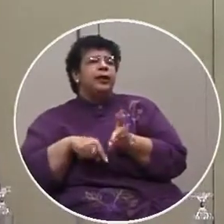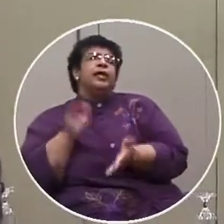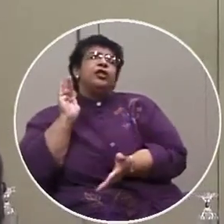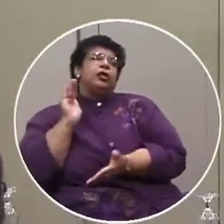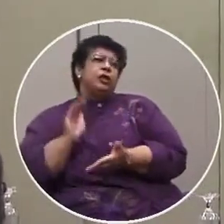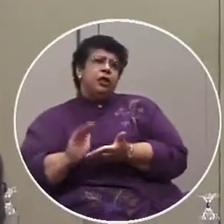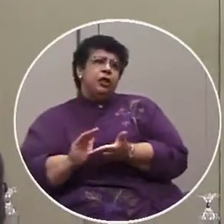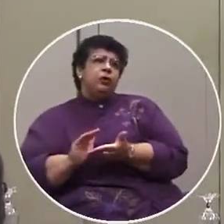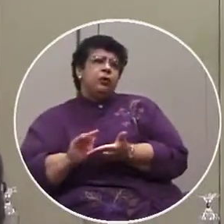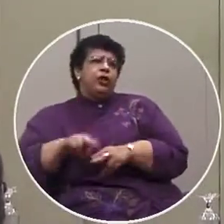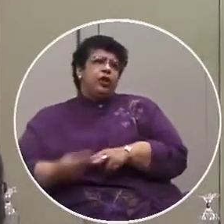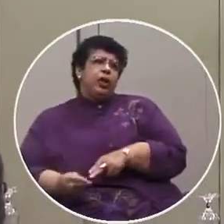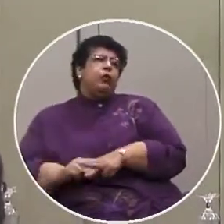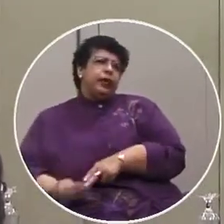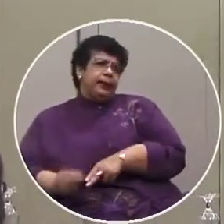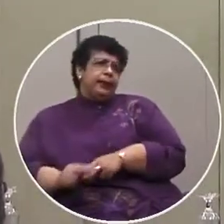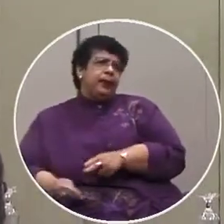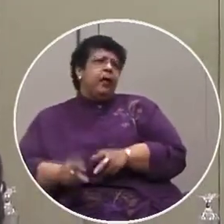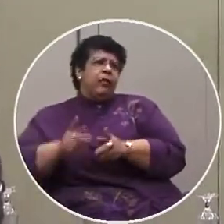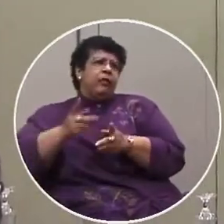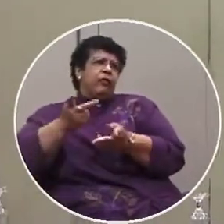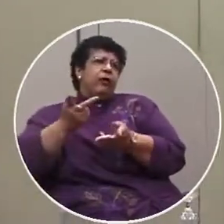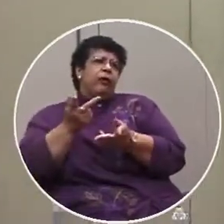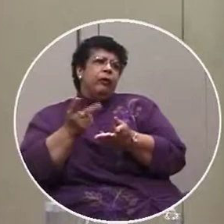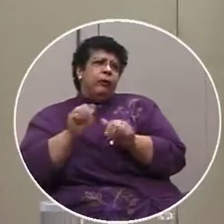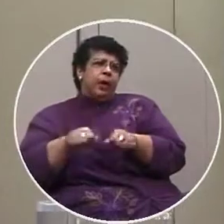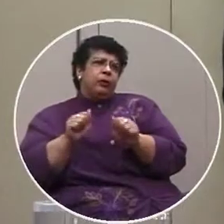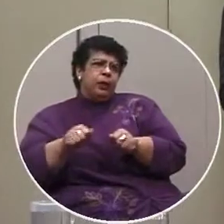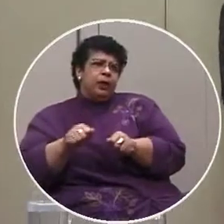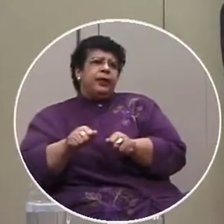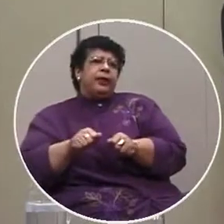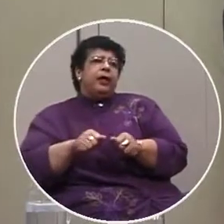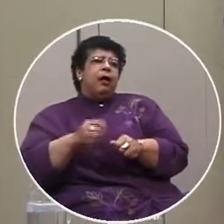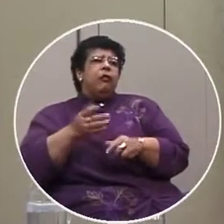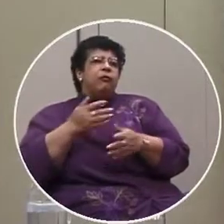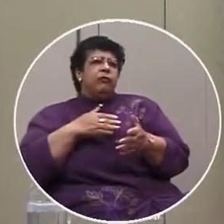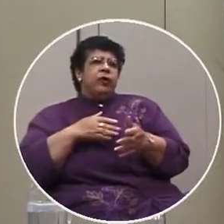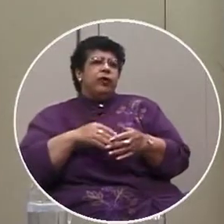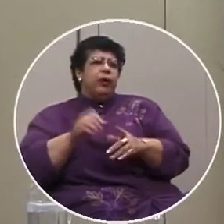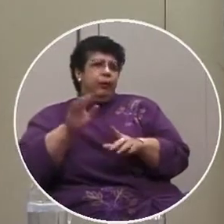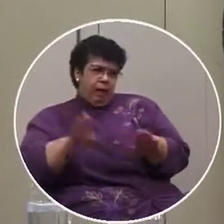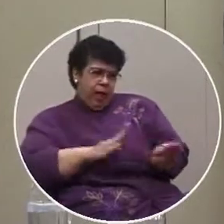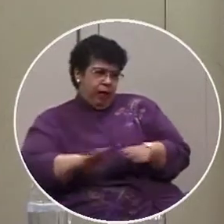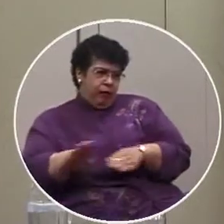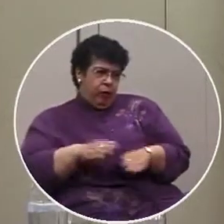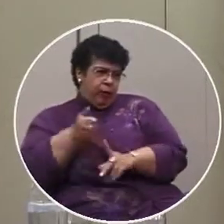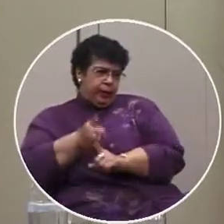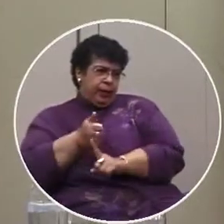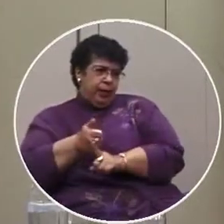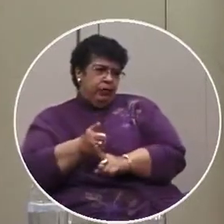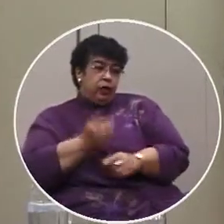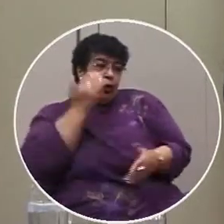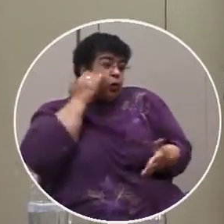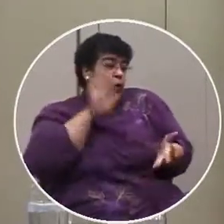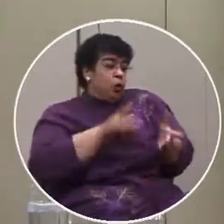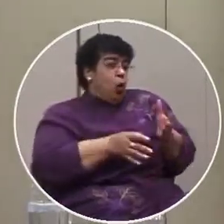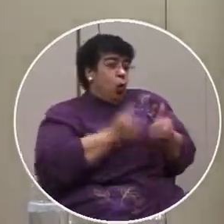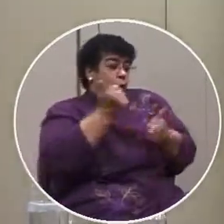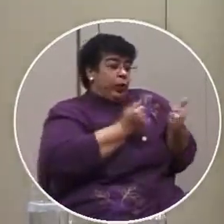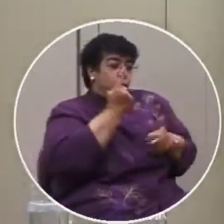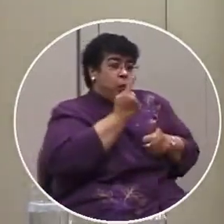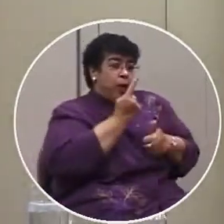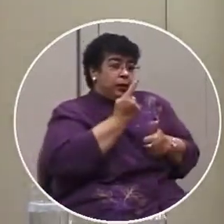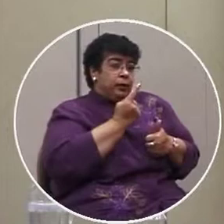Decreases likelihood, probability, frequency of behavior. Okay? And you don't know whether something is a reinforcer or punisher until,